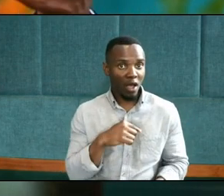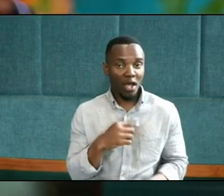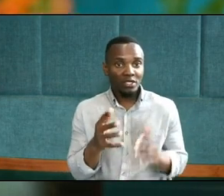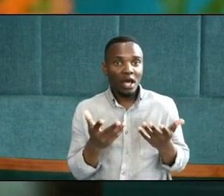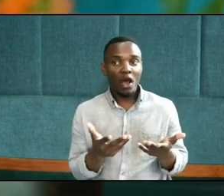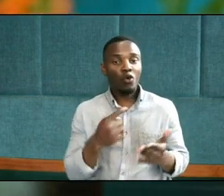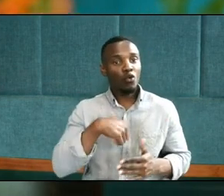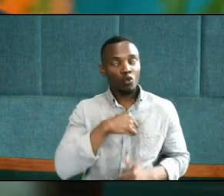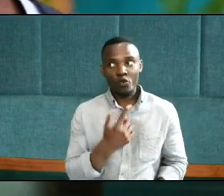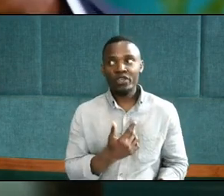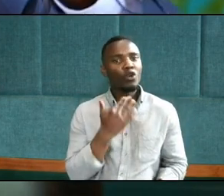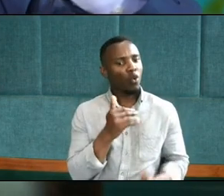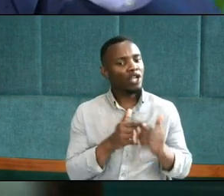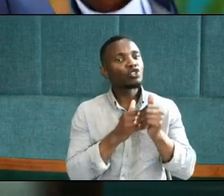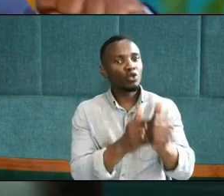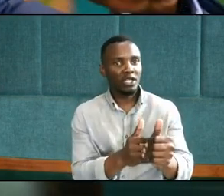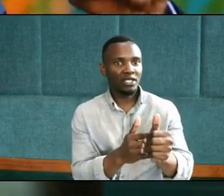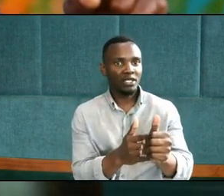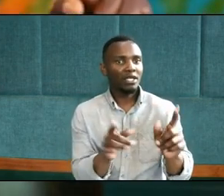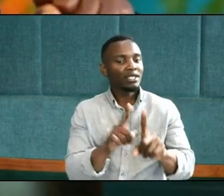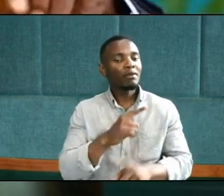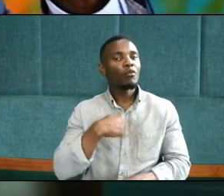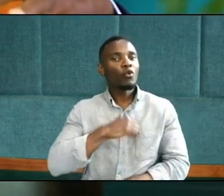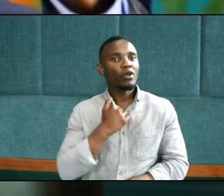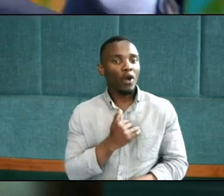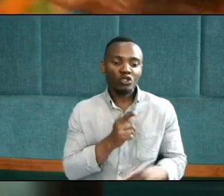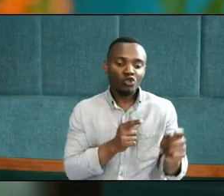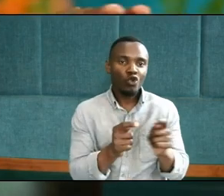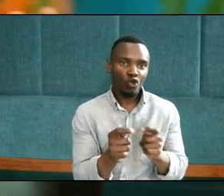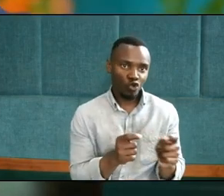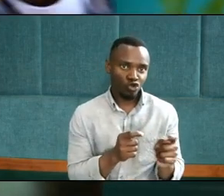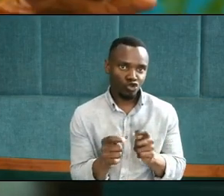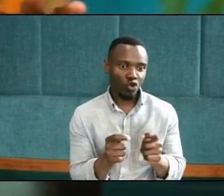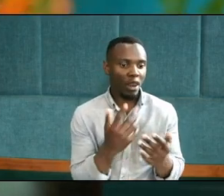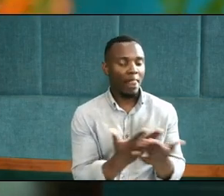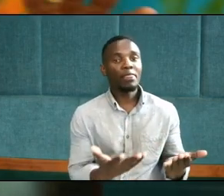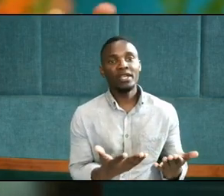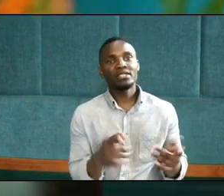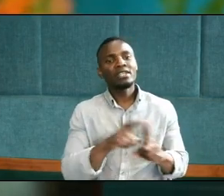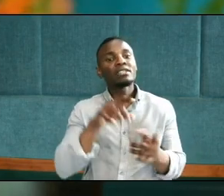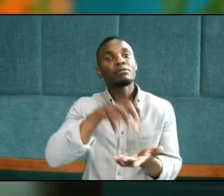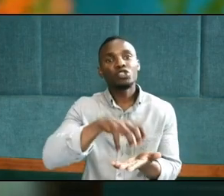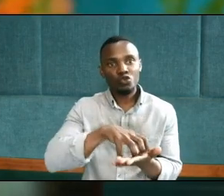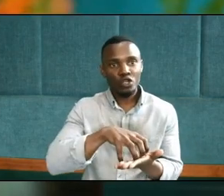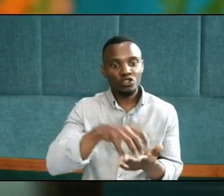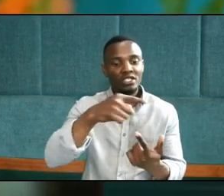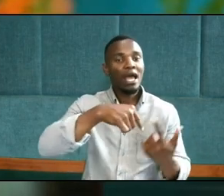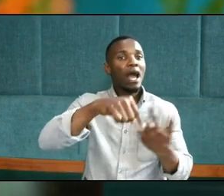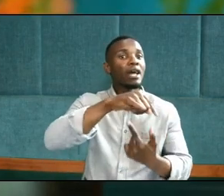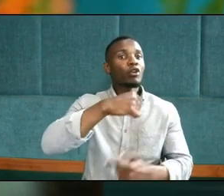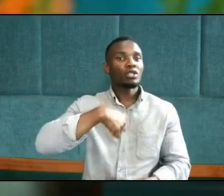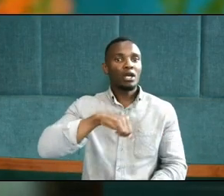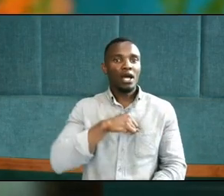have leadership. We reign. We have control over situations and over things that are around and about